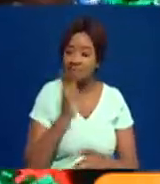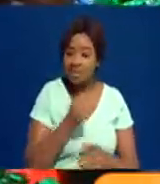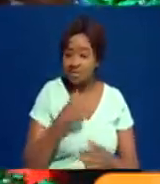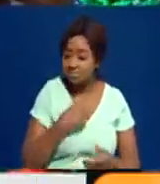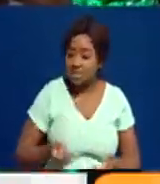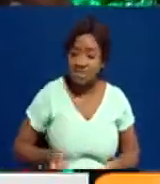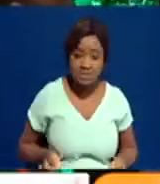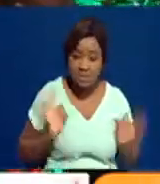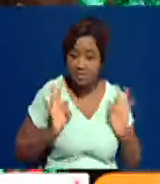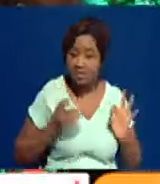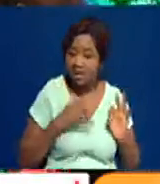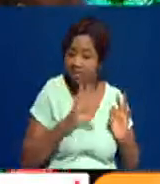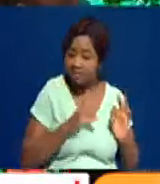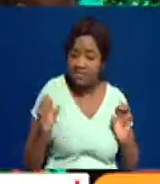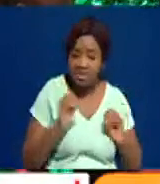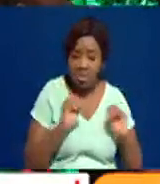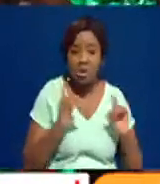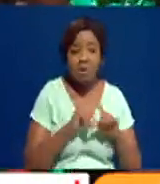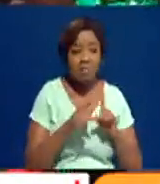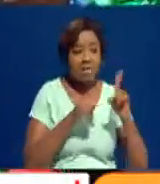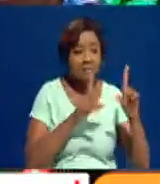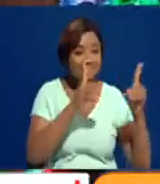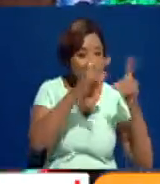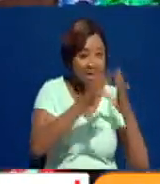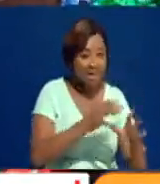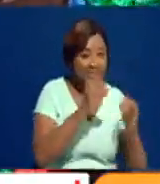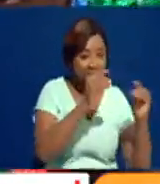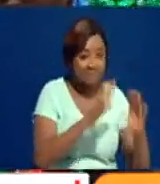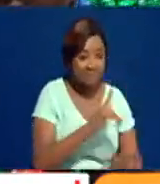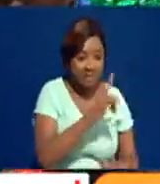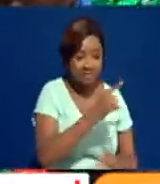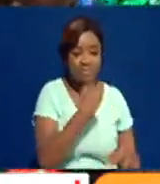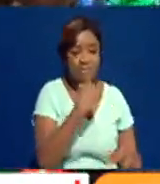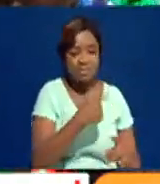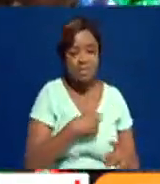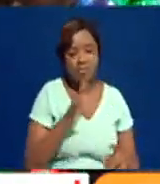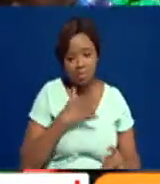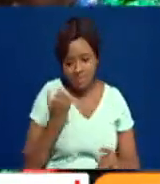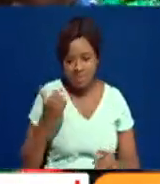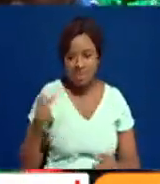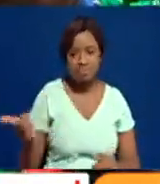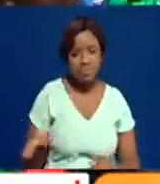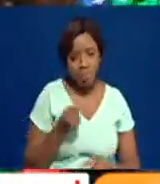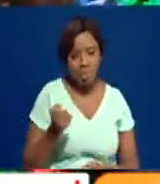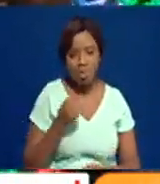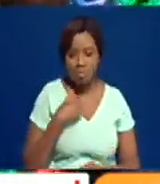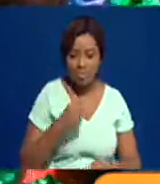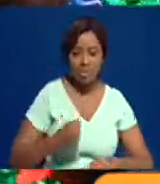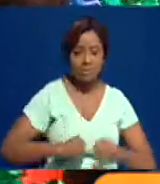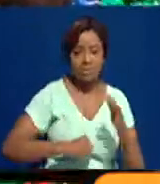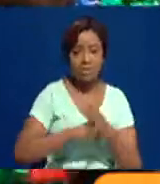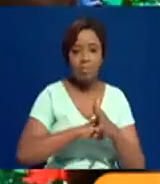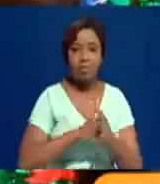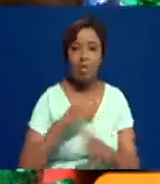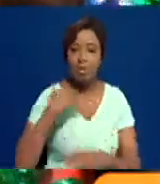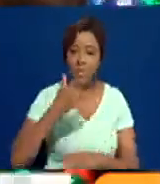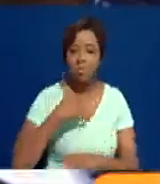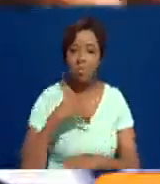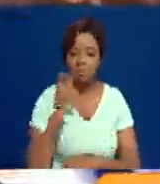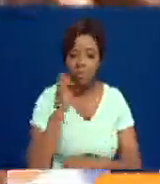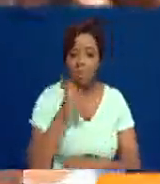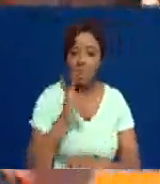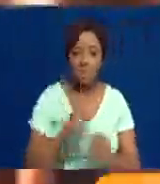nyuma. Lakini teacher Catherine alisema mtoto akue shule. Nilikuwa naamsha huyu mtoto saa 9. Na okay, na kucha anza